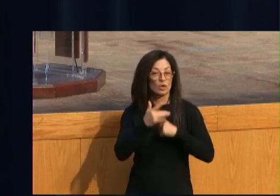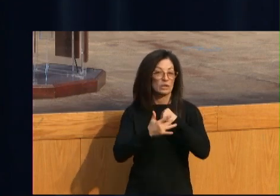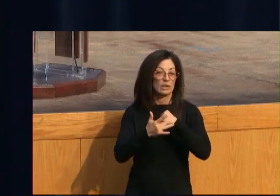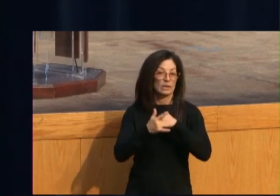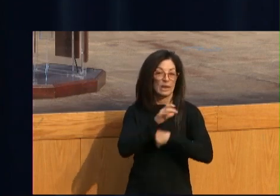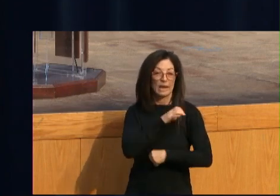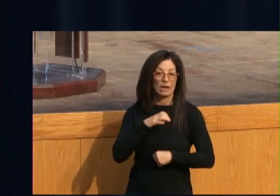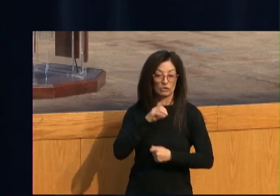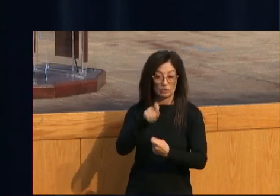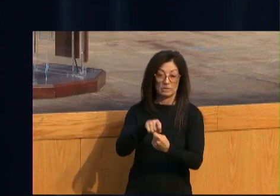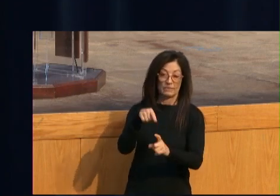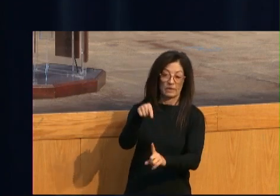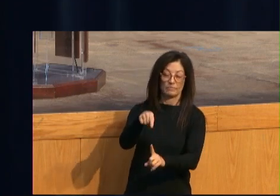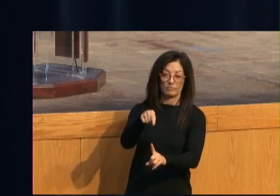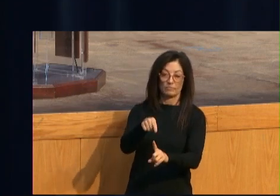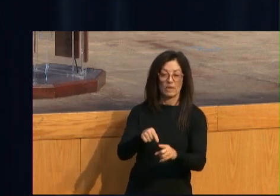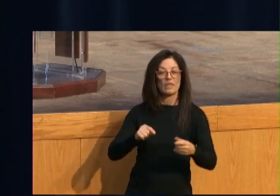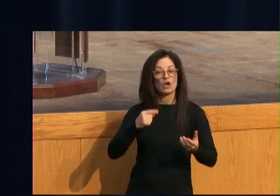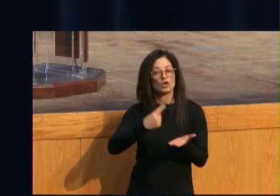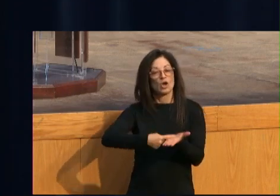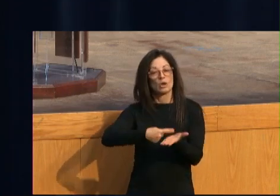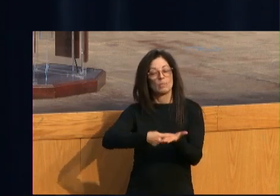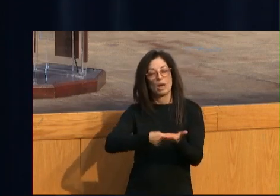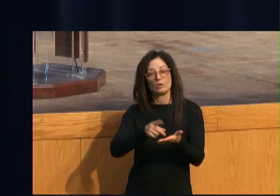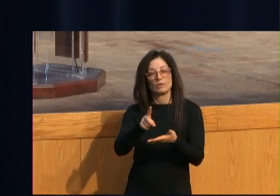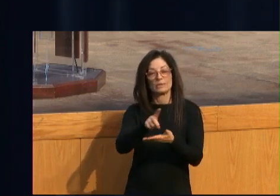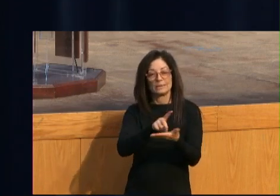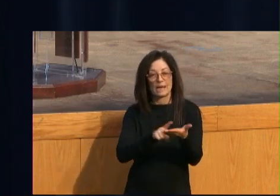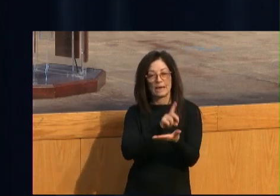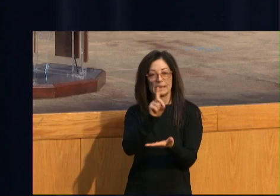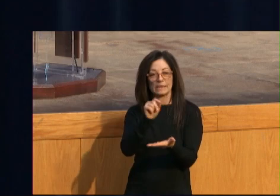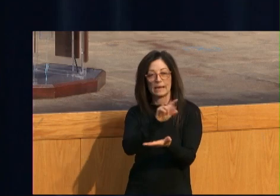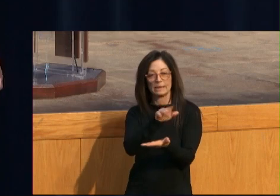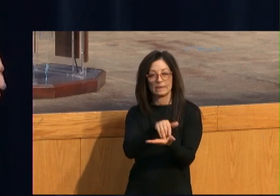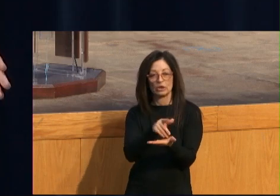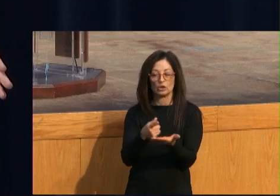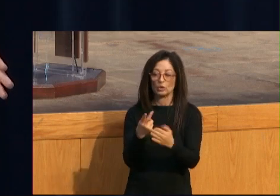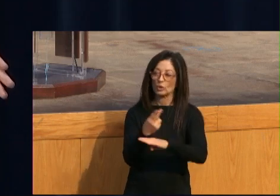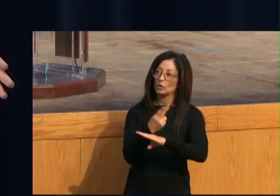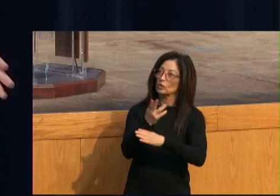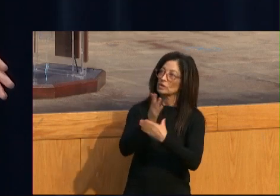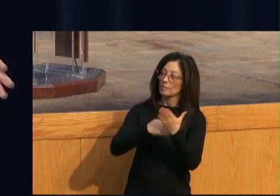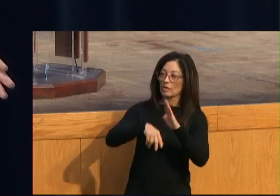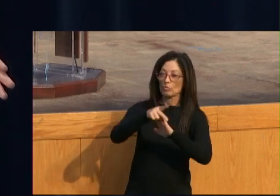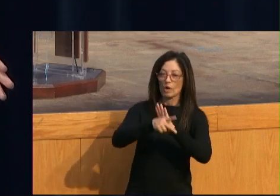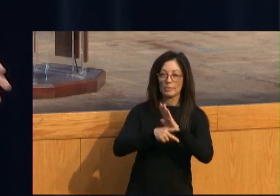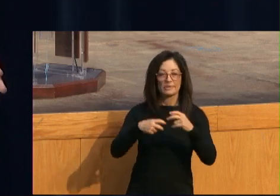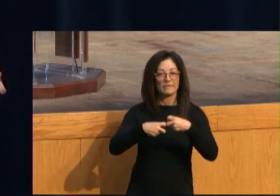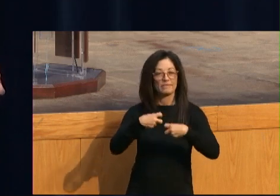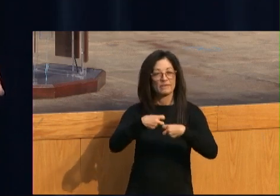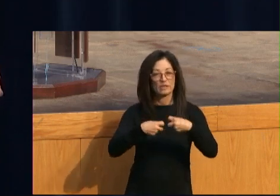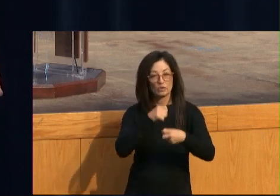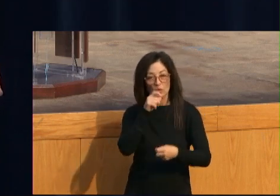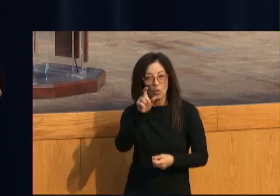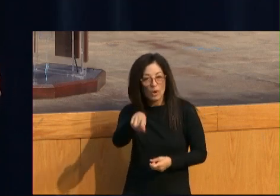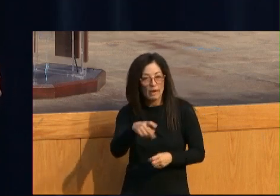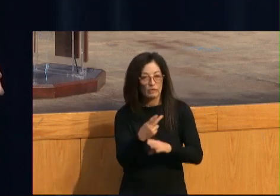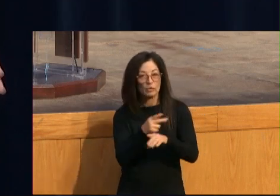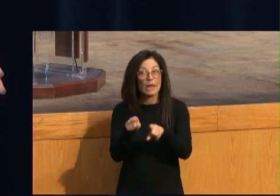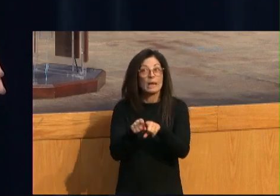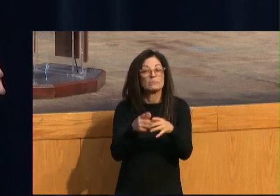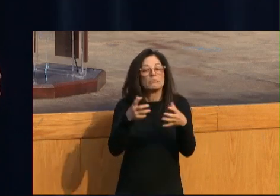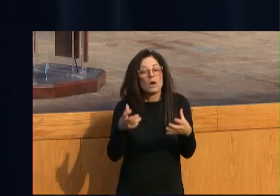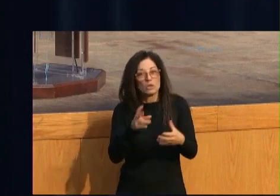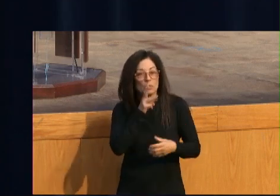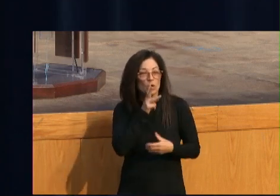Council specifically is talking about designing data centers to leverage some of the properties of physics so that we don't have to use as much water